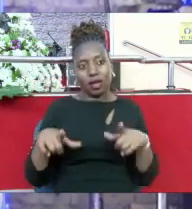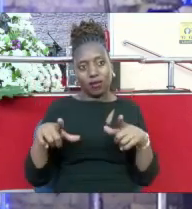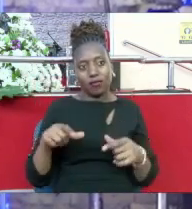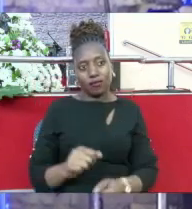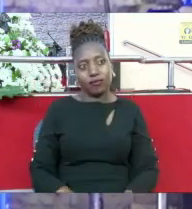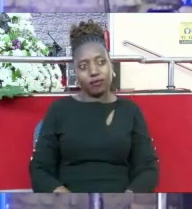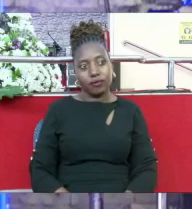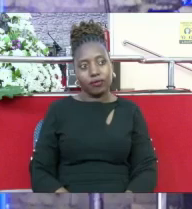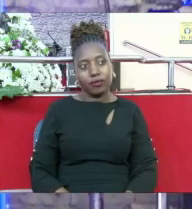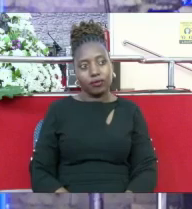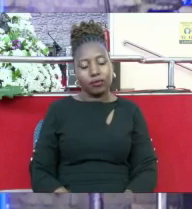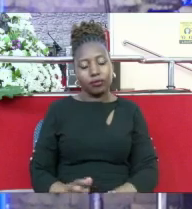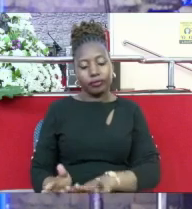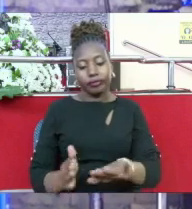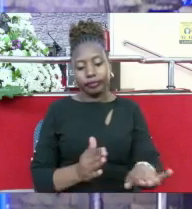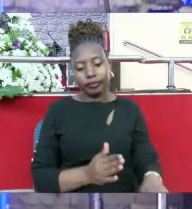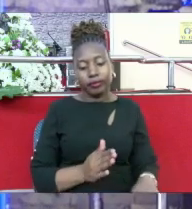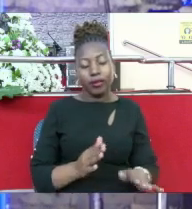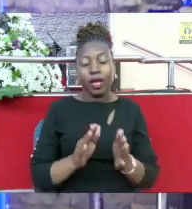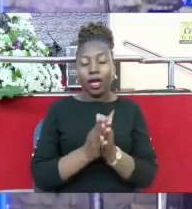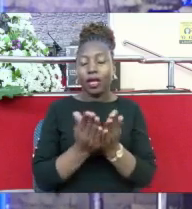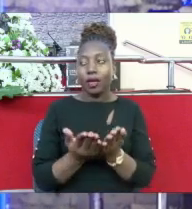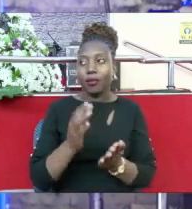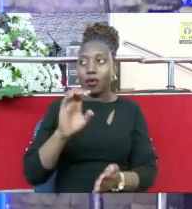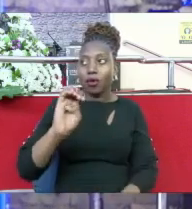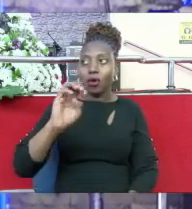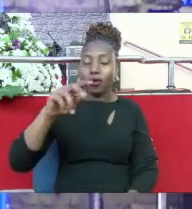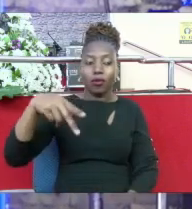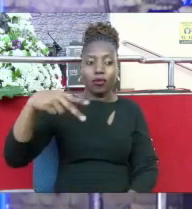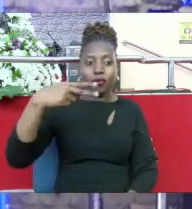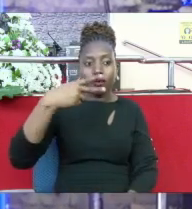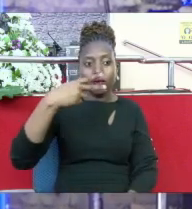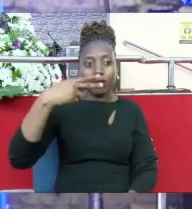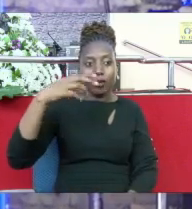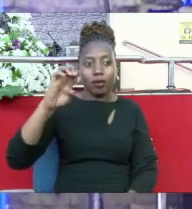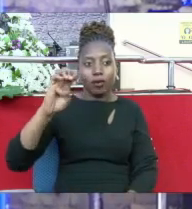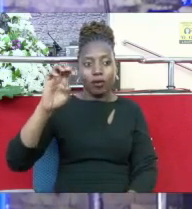haya. Ephesians 5:15 and 16 please. Ephesians